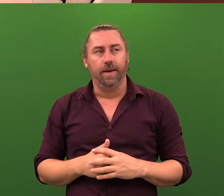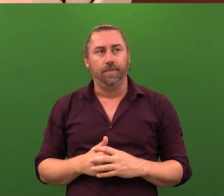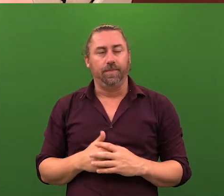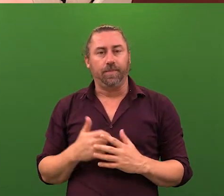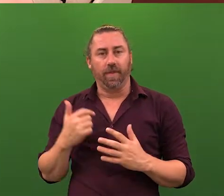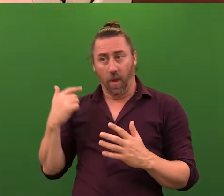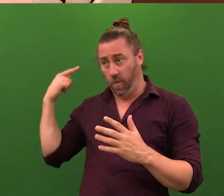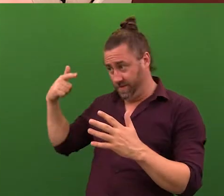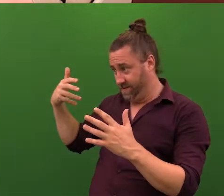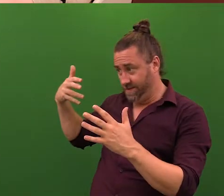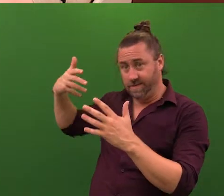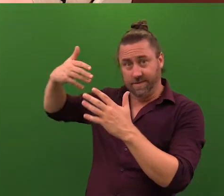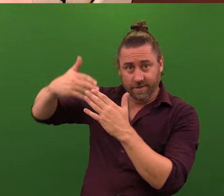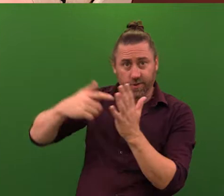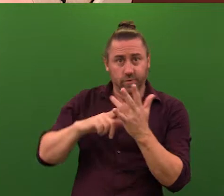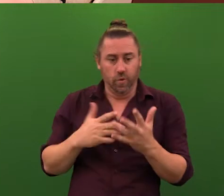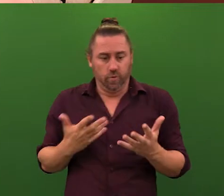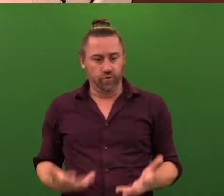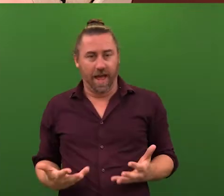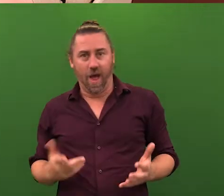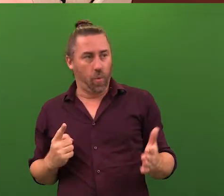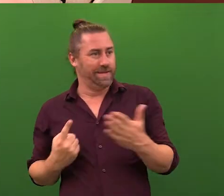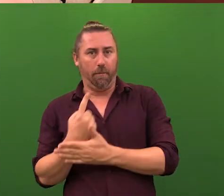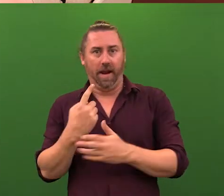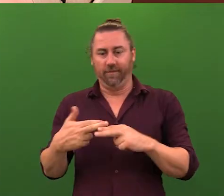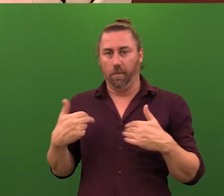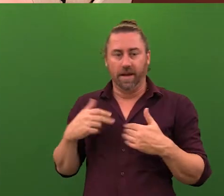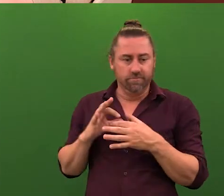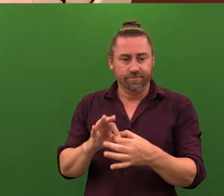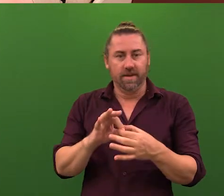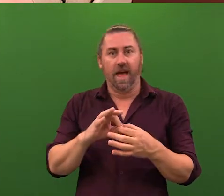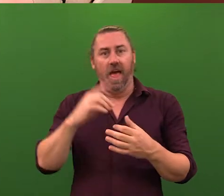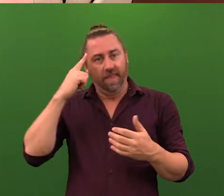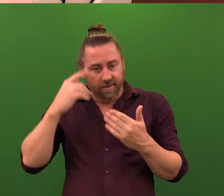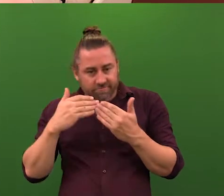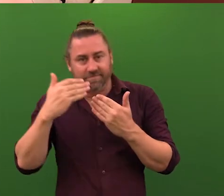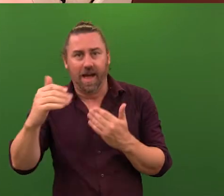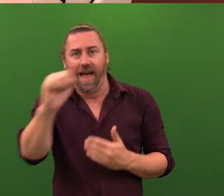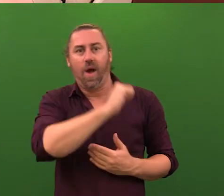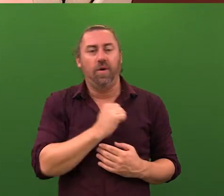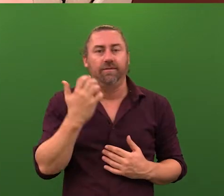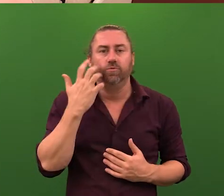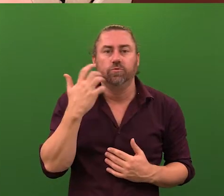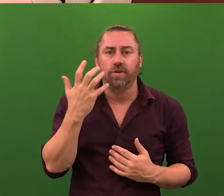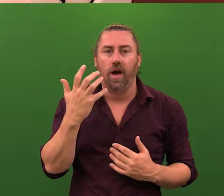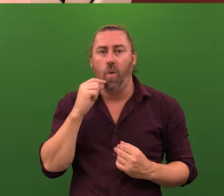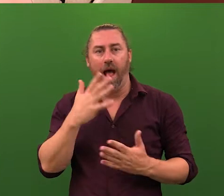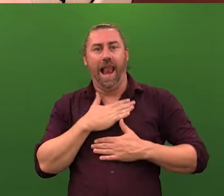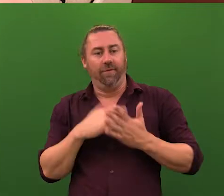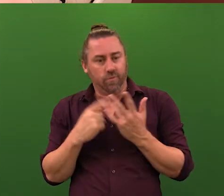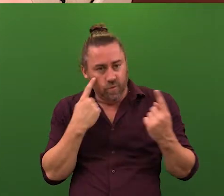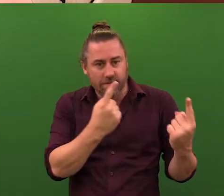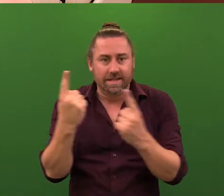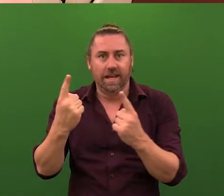day, where we are now, and I guess the future generation, what do I hope to